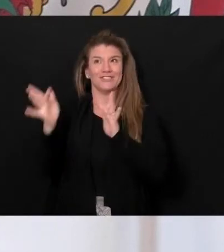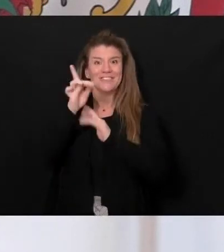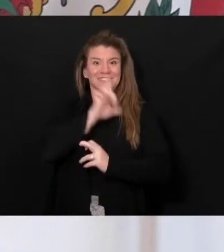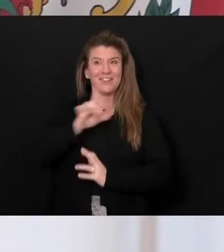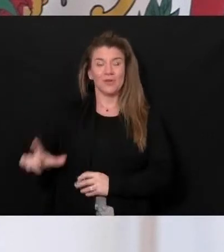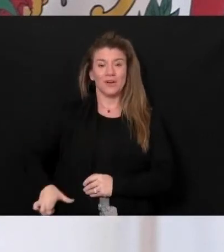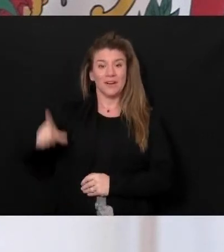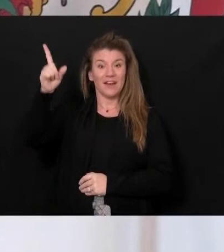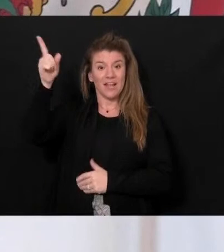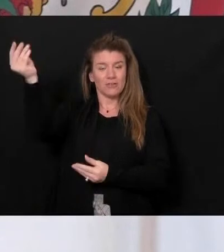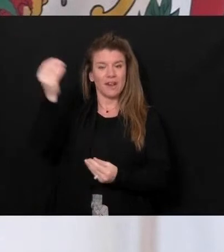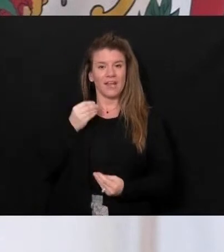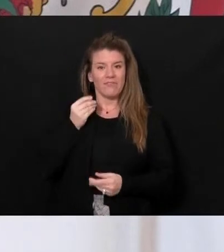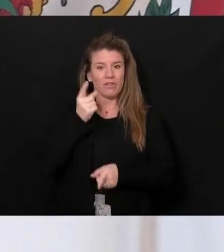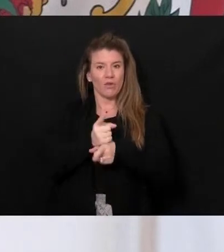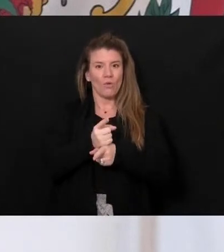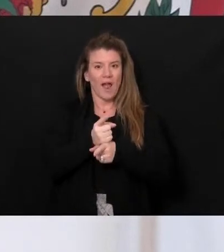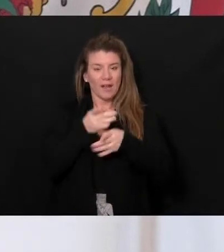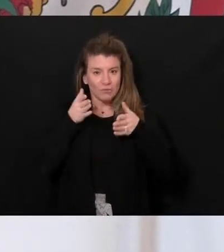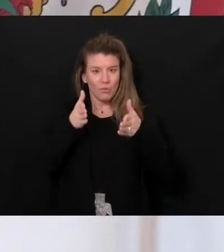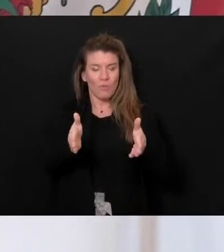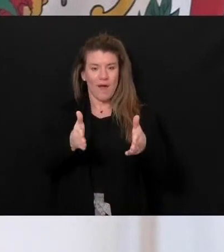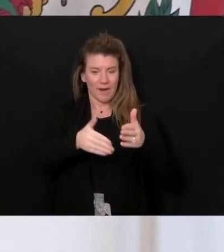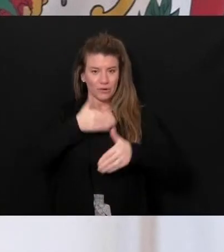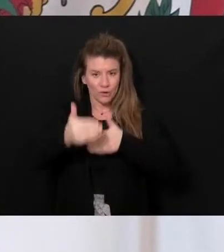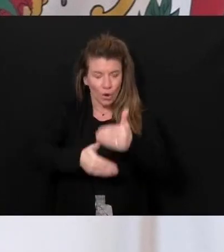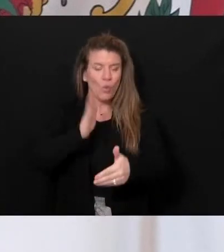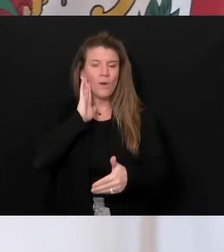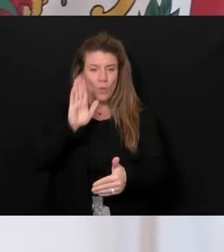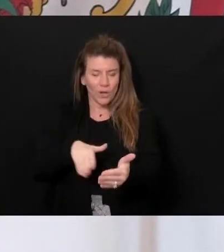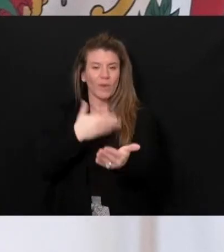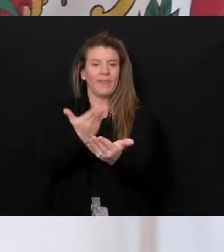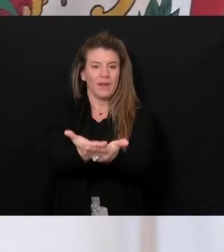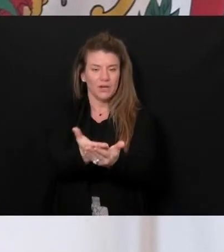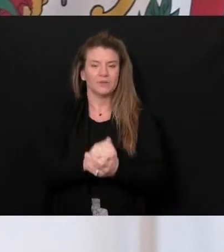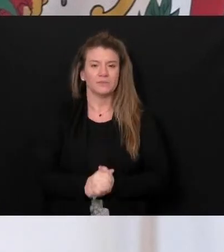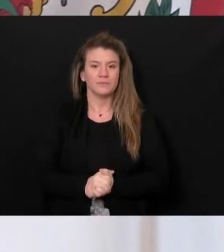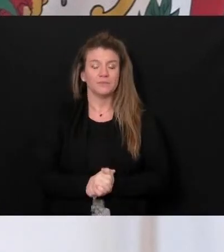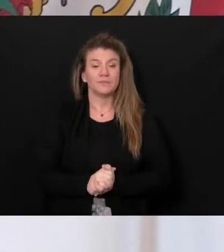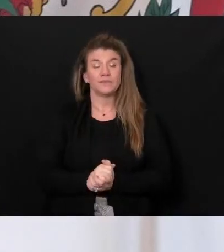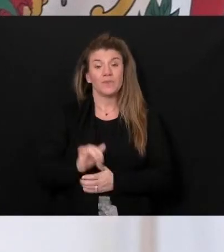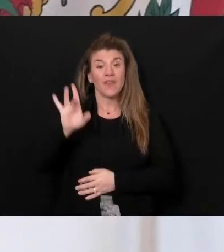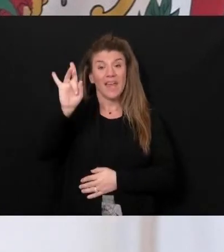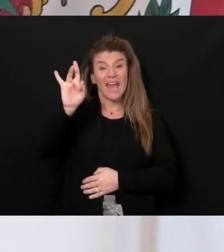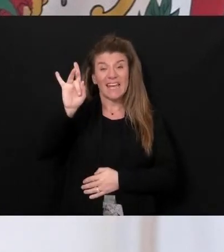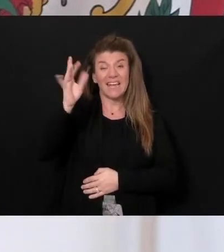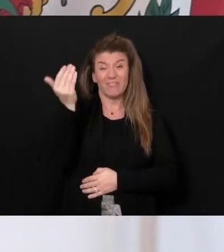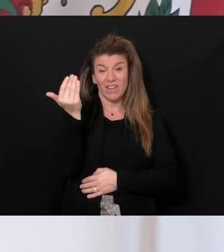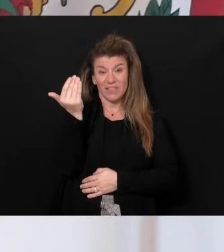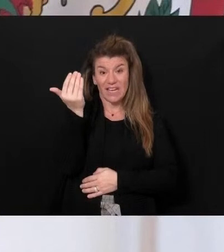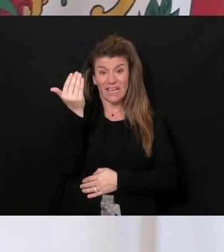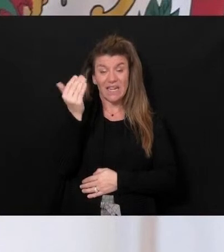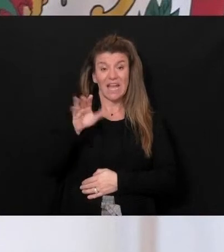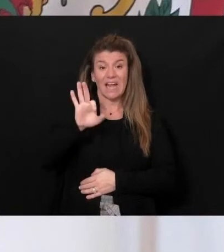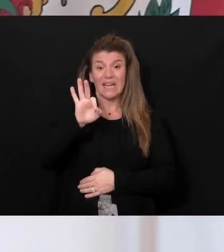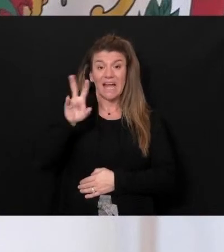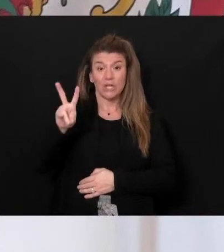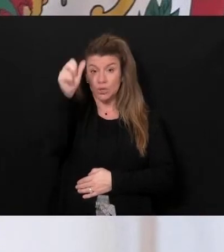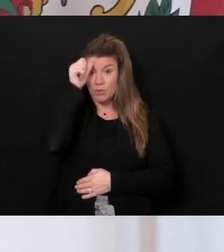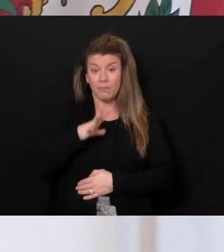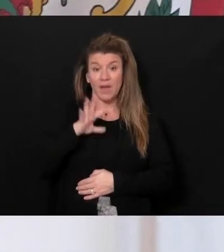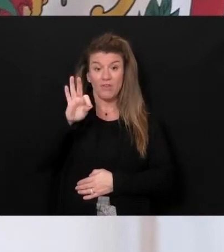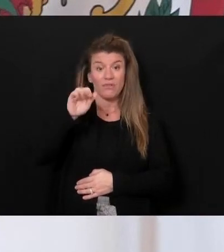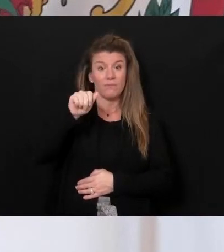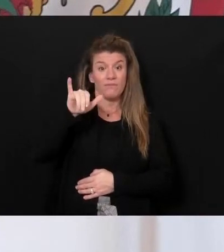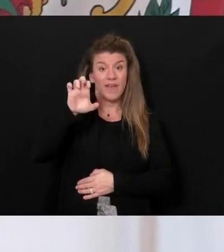light here at the end of this tunnel, and we're going to get there. Our 1,815th death is a 92-year-old male from